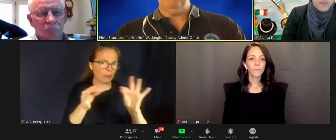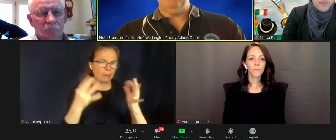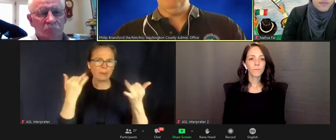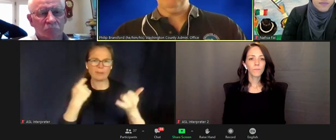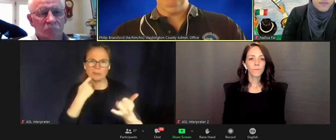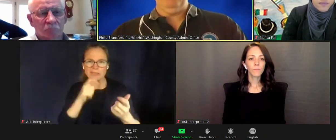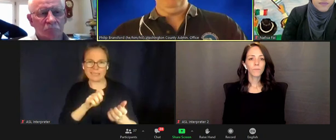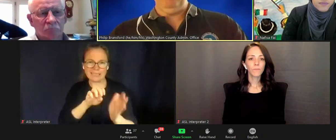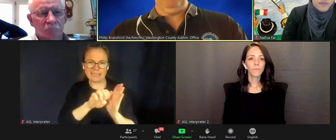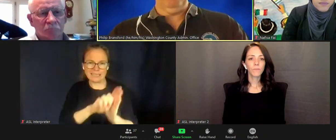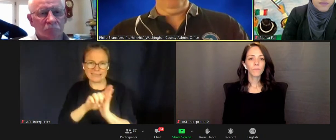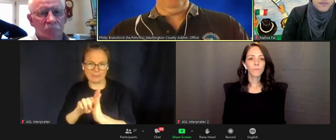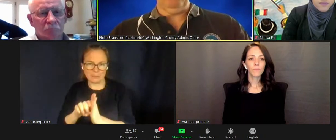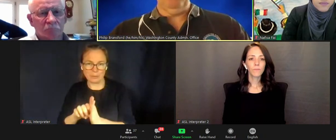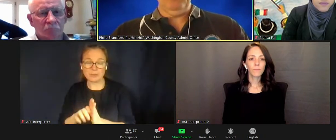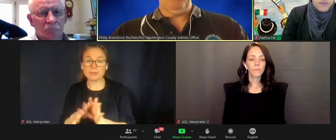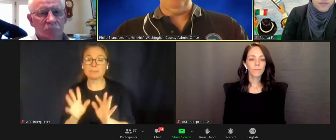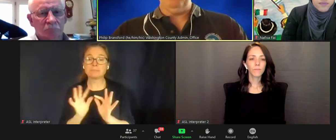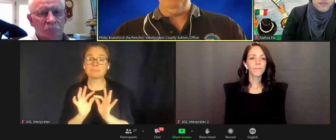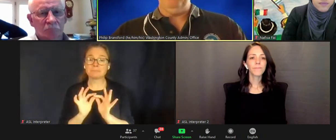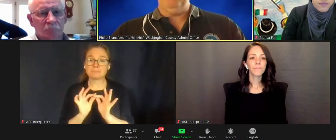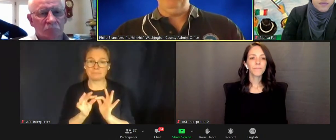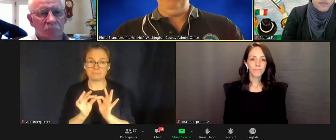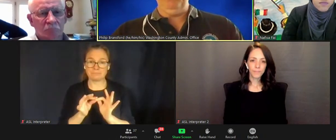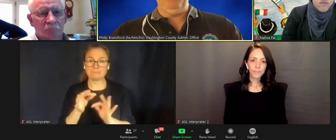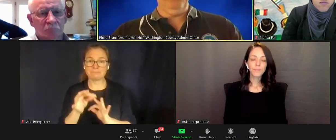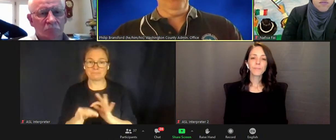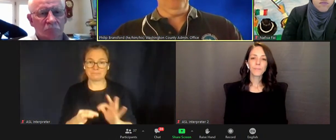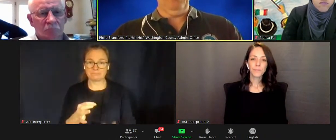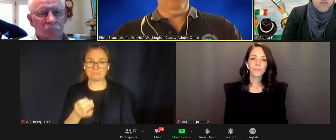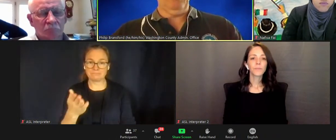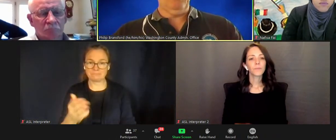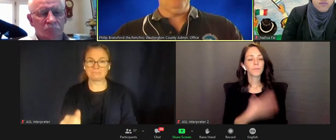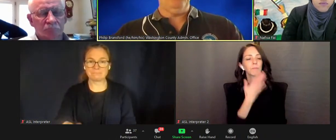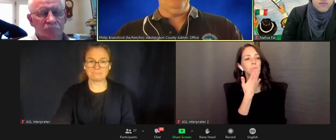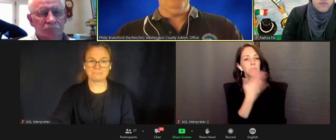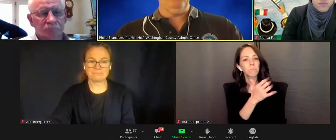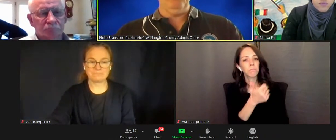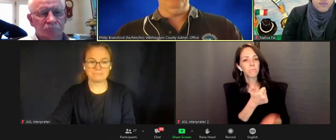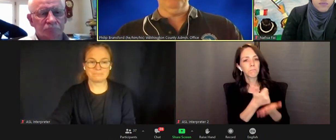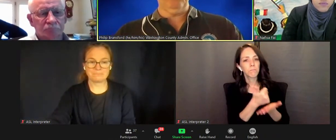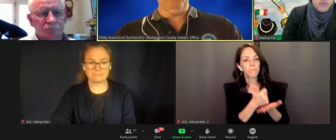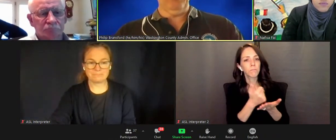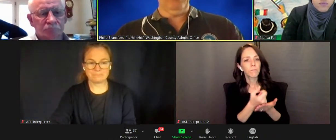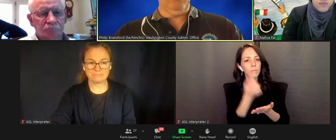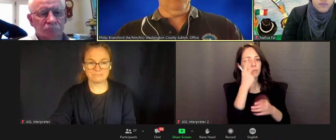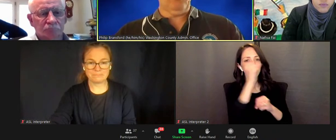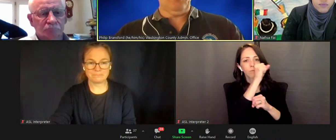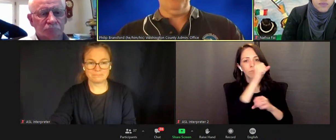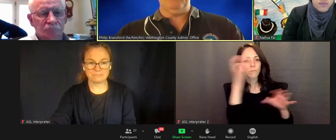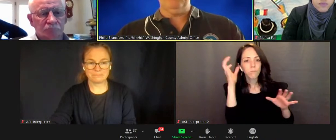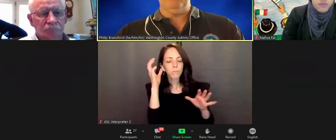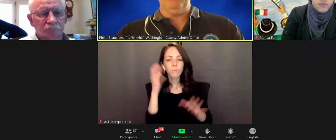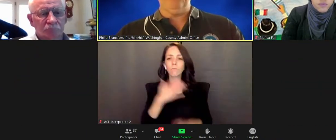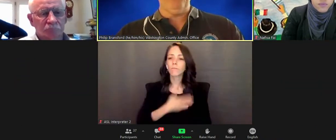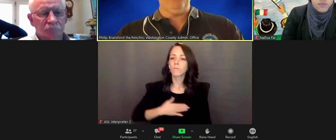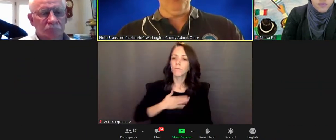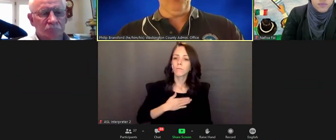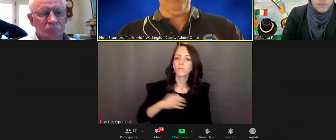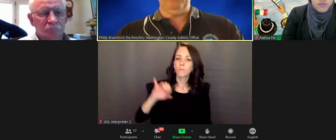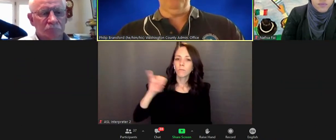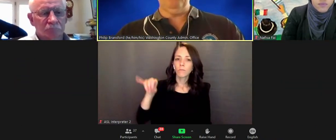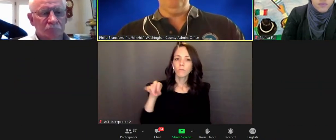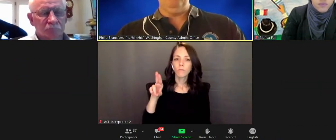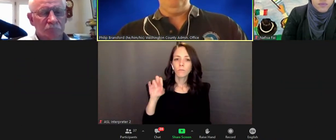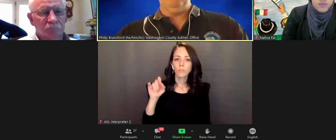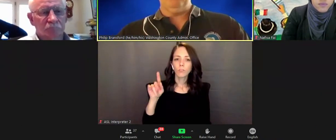Thank you, Chair. That does add some depth, I believe. I appreciate that, and I appreciate Justice bringing this topic to the